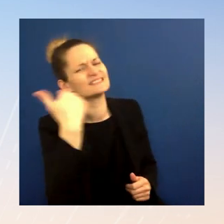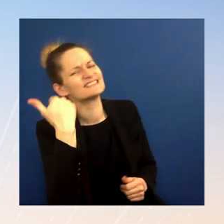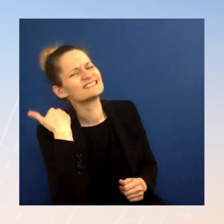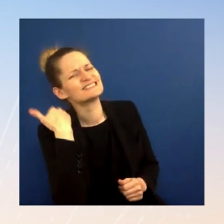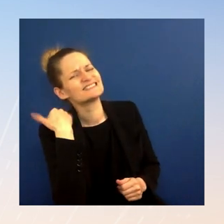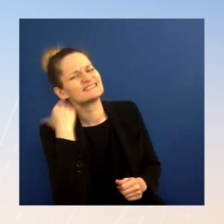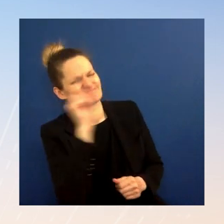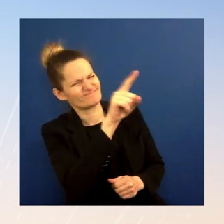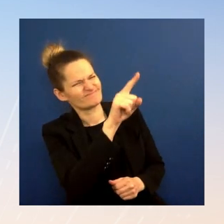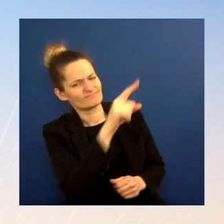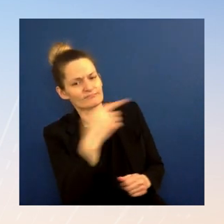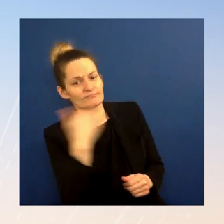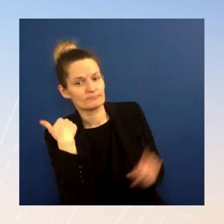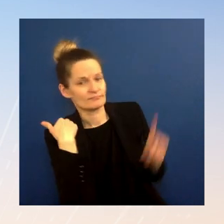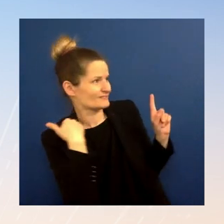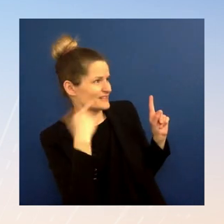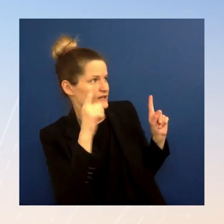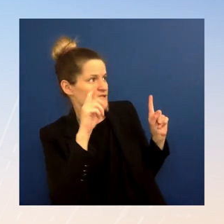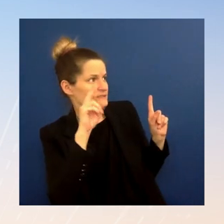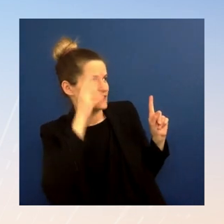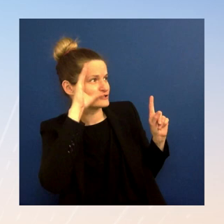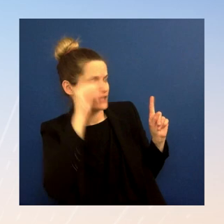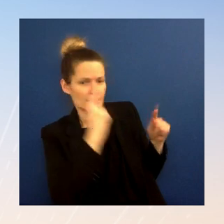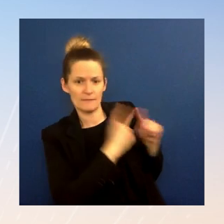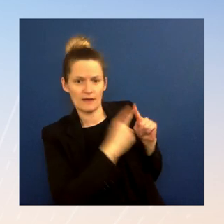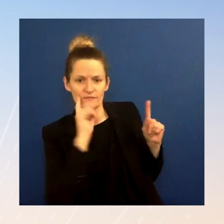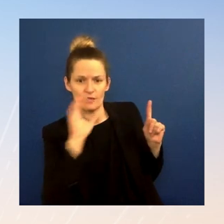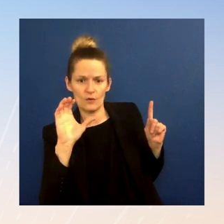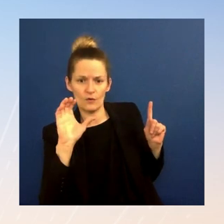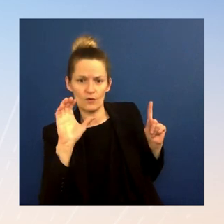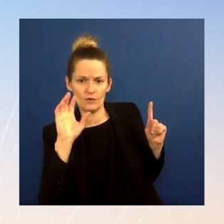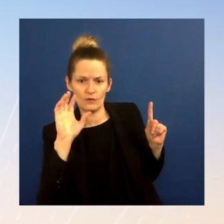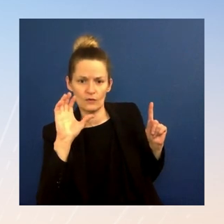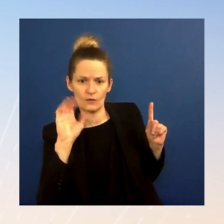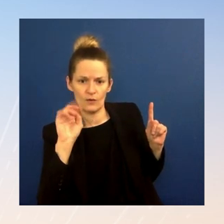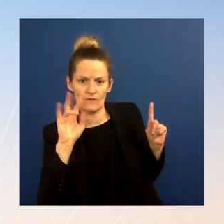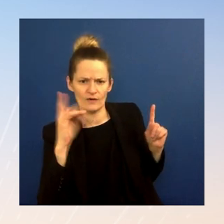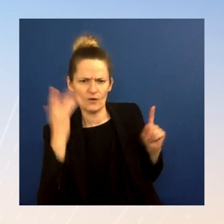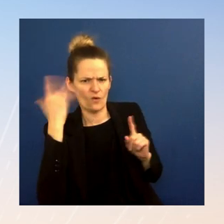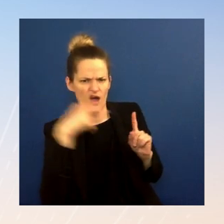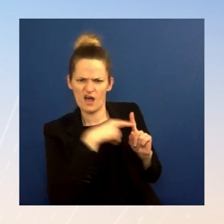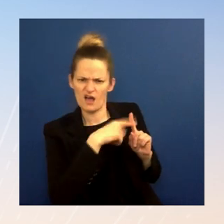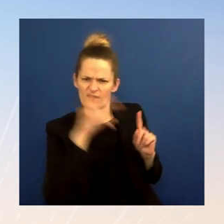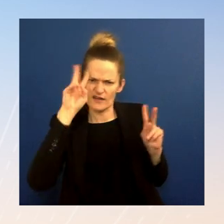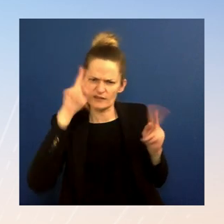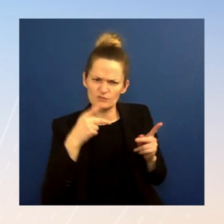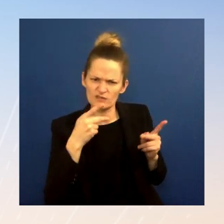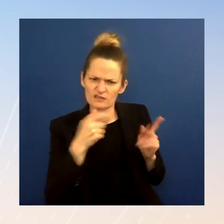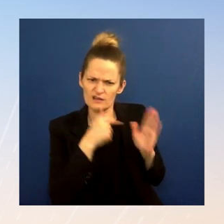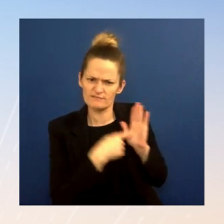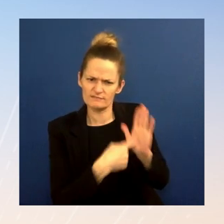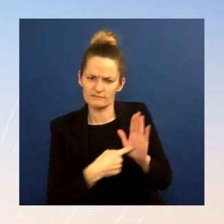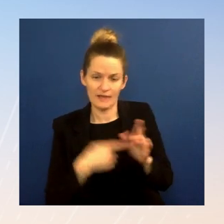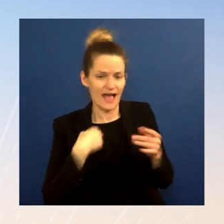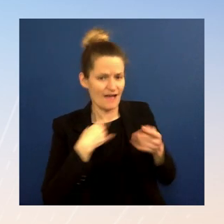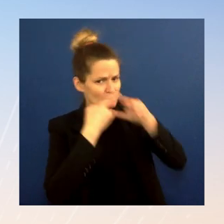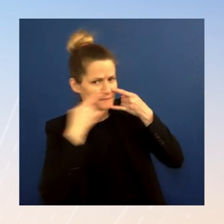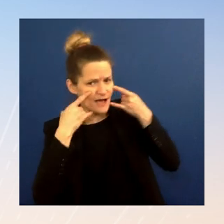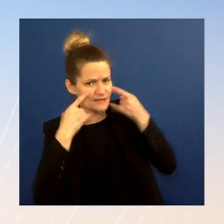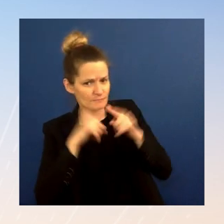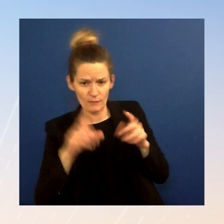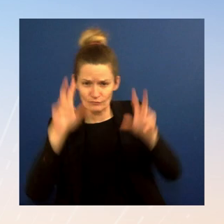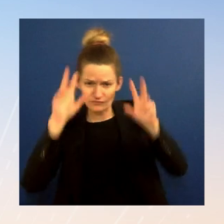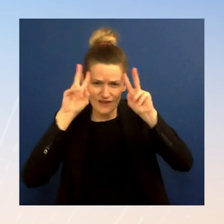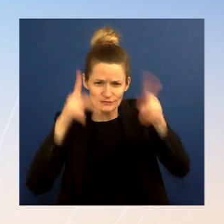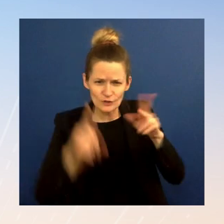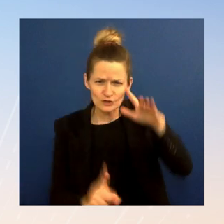vice president appear today? I understand she was masked, but in an event with other people around, when CDC guidance is